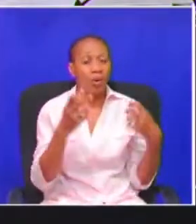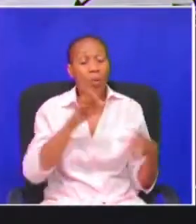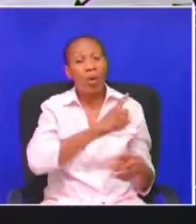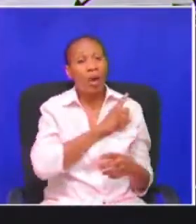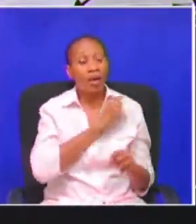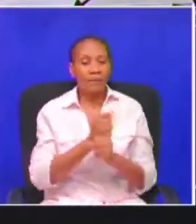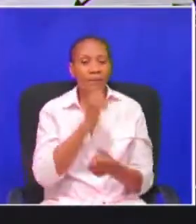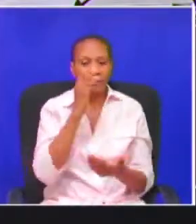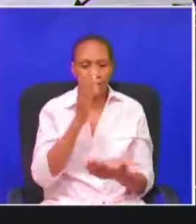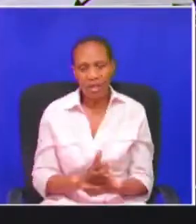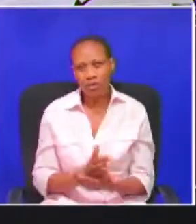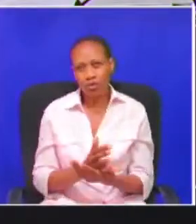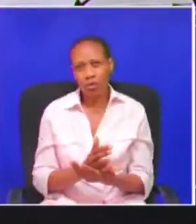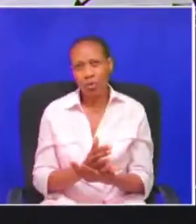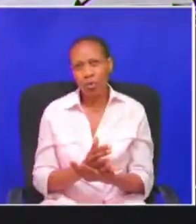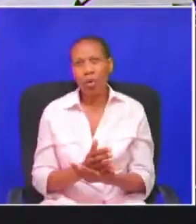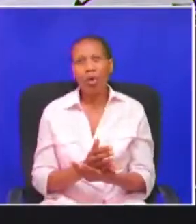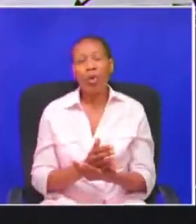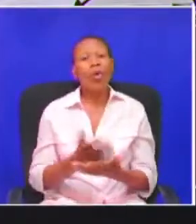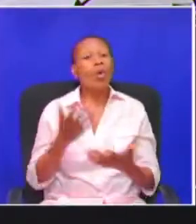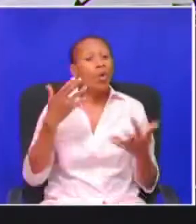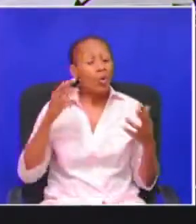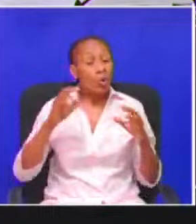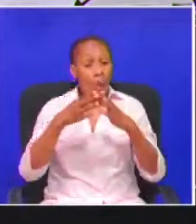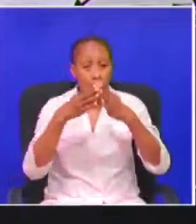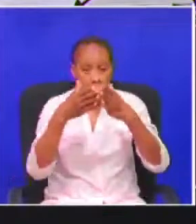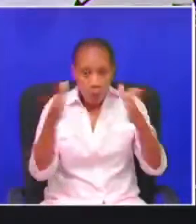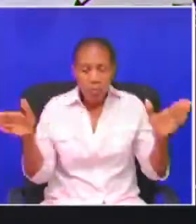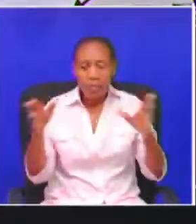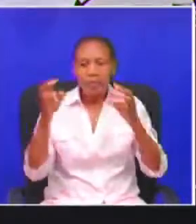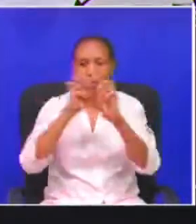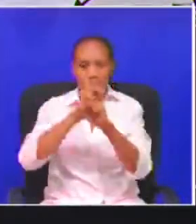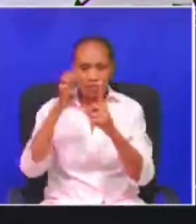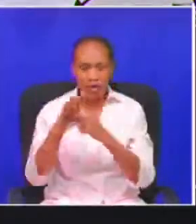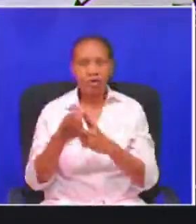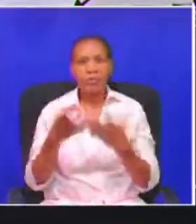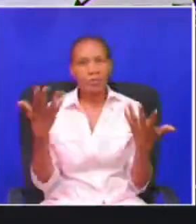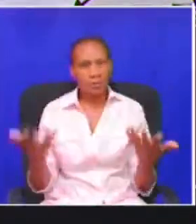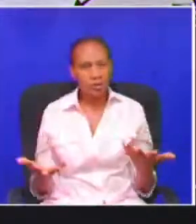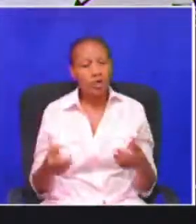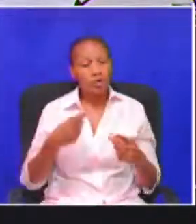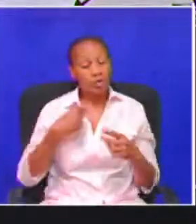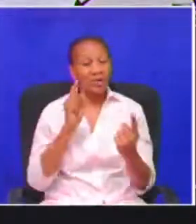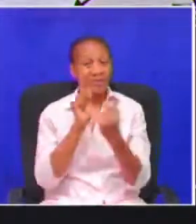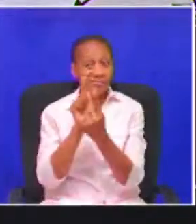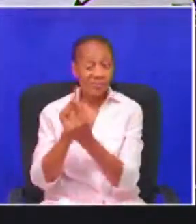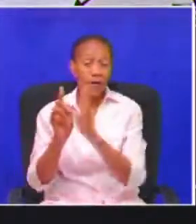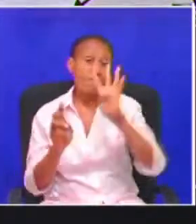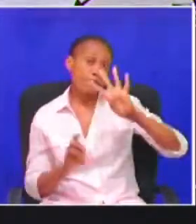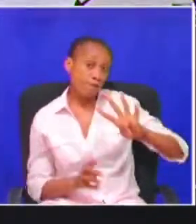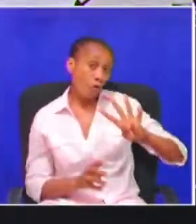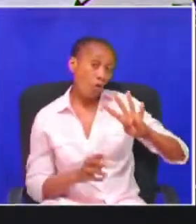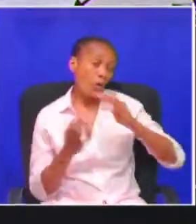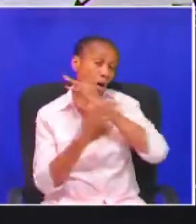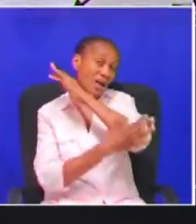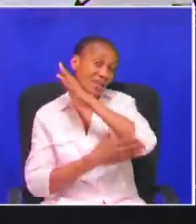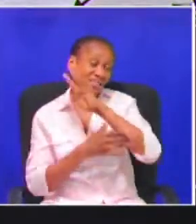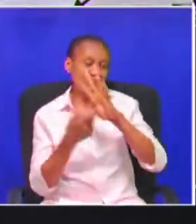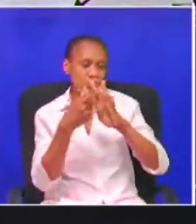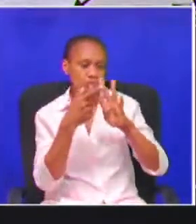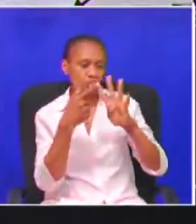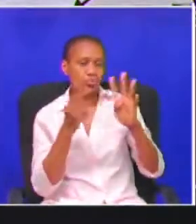create an investor-friendly environment. In my recent trip to these 4 countries, as I said, a number of